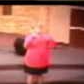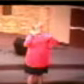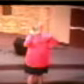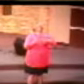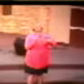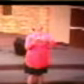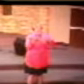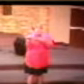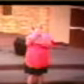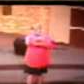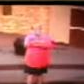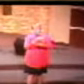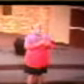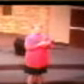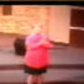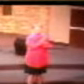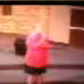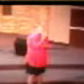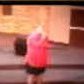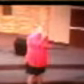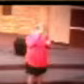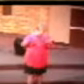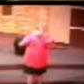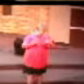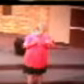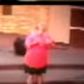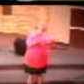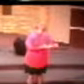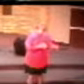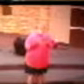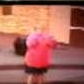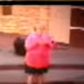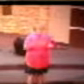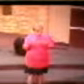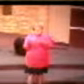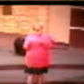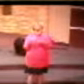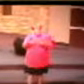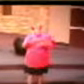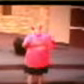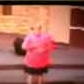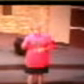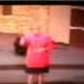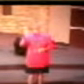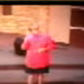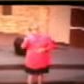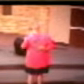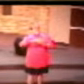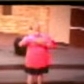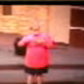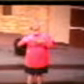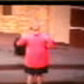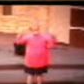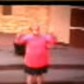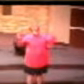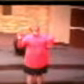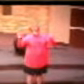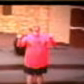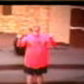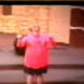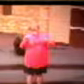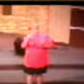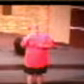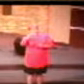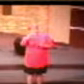followers, to the disciples. And these are the words, so I would invite you to hear this passage from Acts chapter 1.